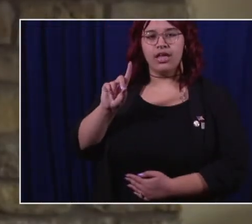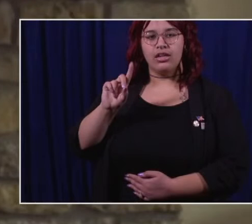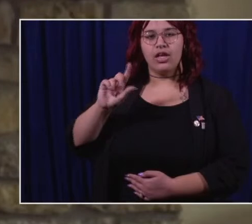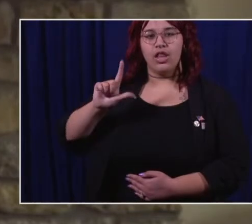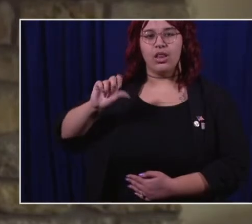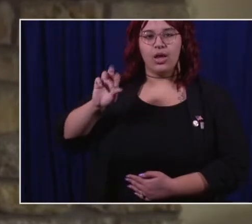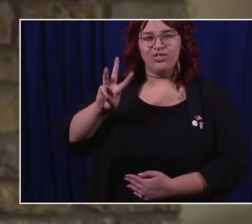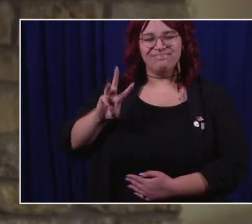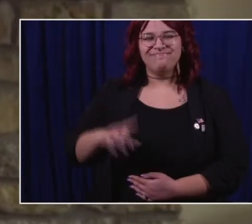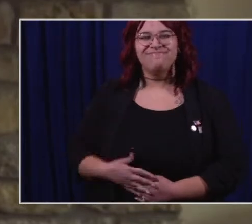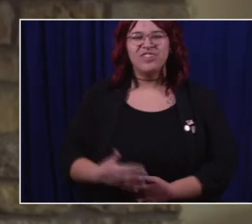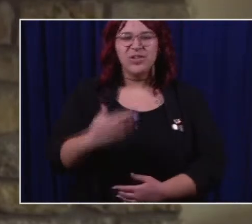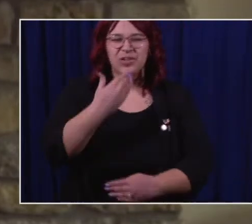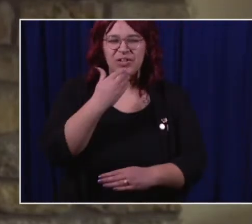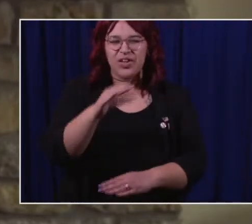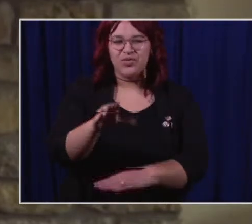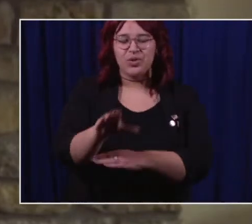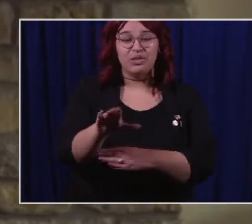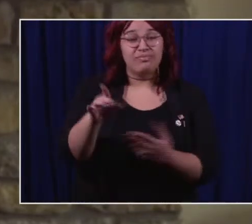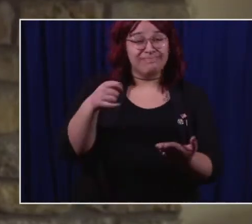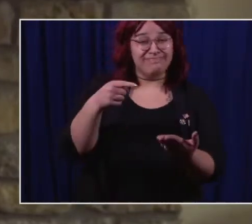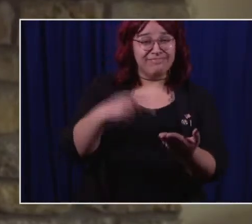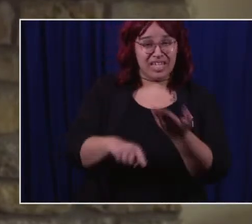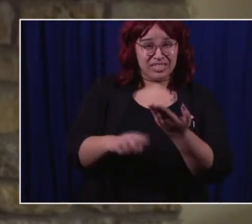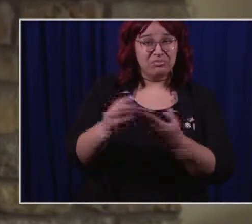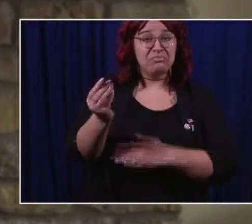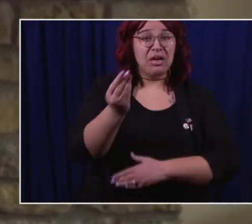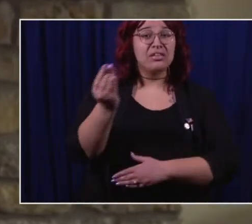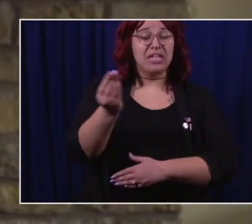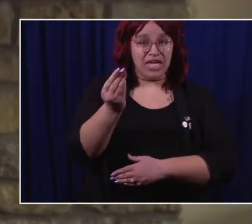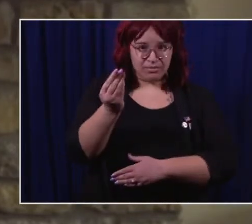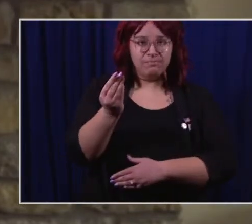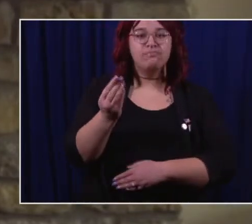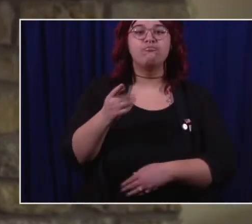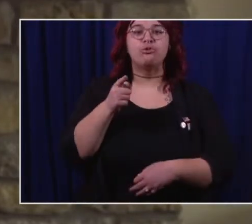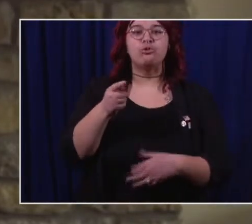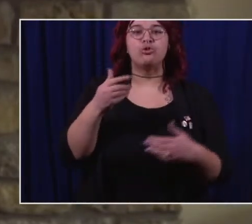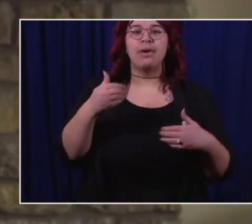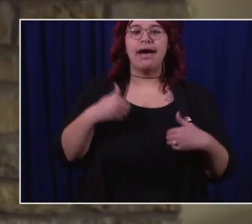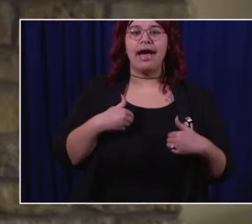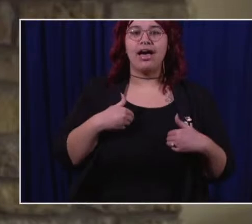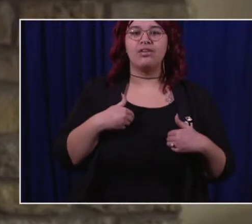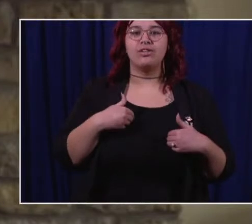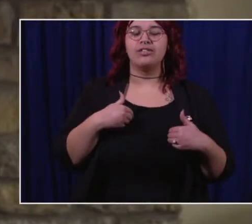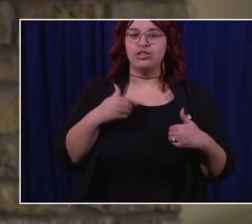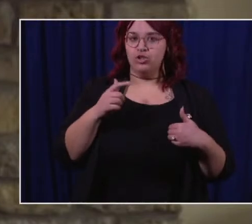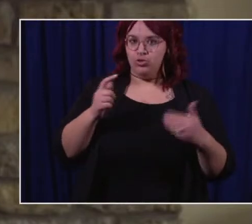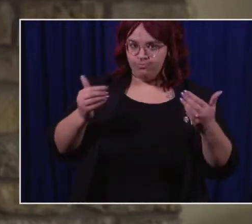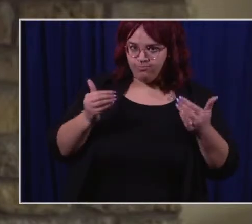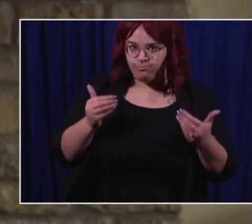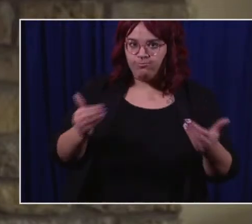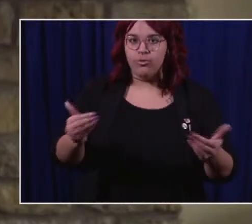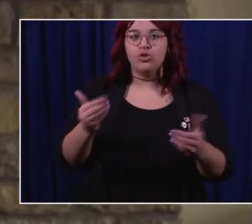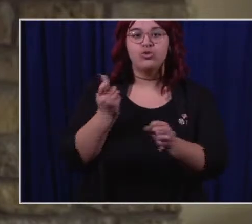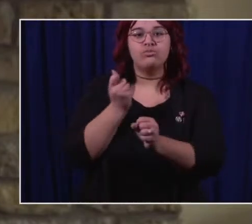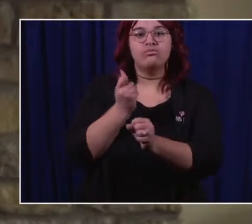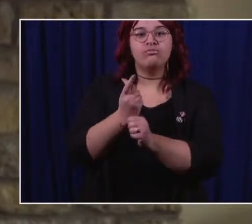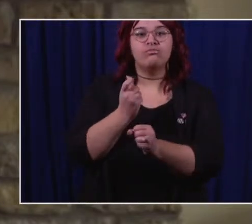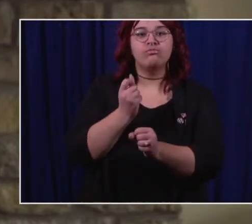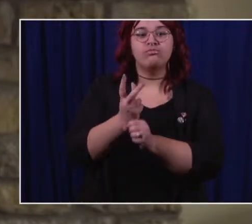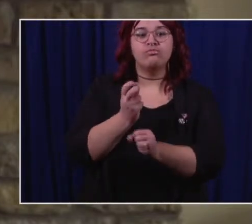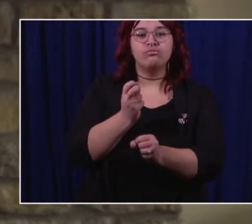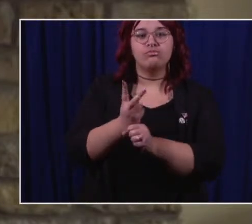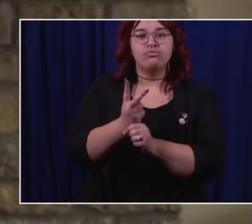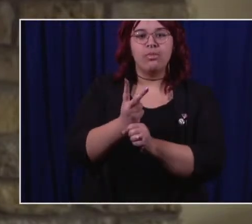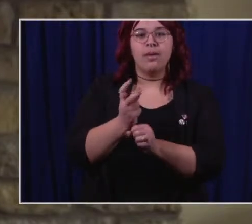Next Monday, you're scheduled to roll out your proposed biennial budget. The hit on the state